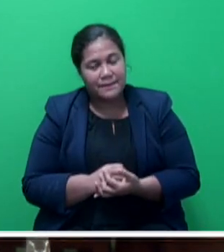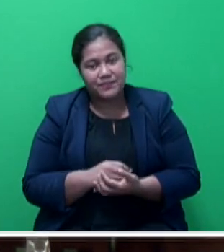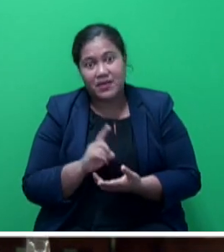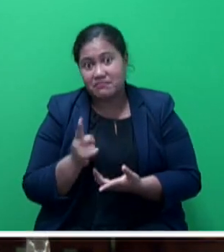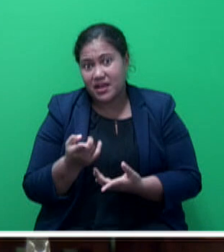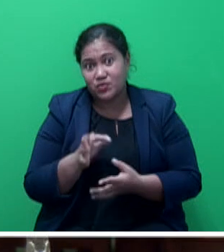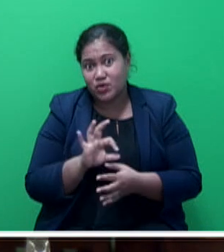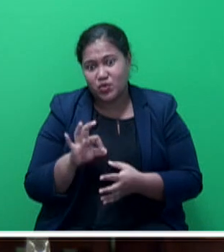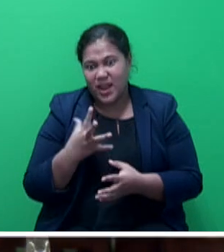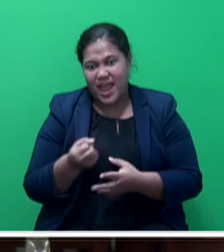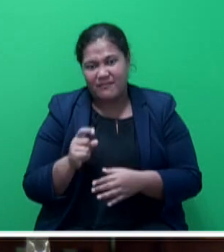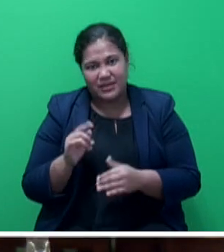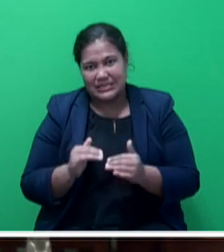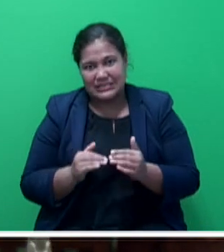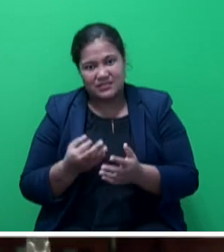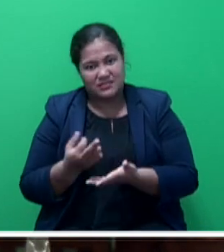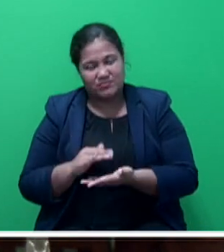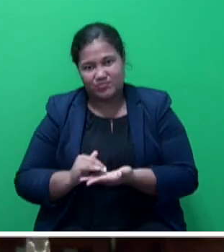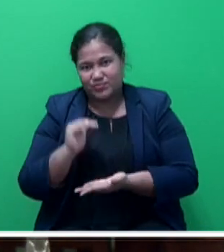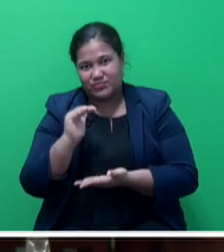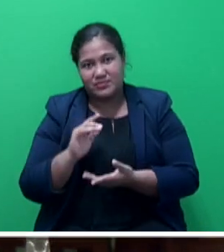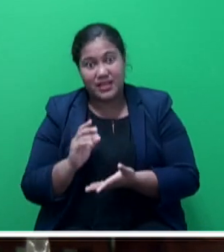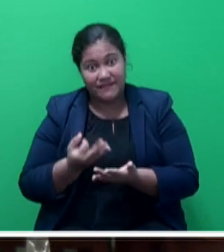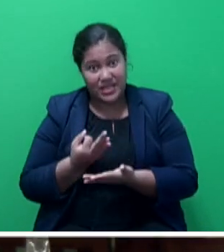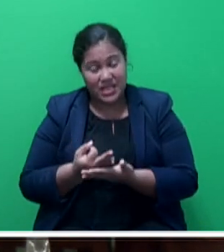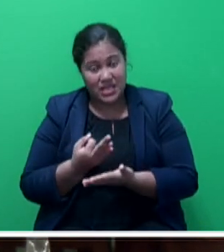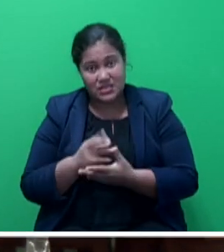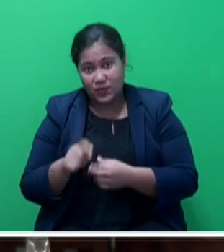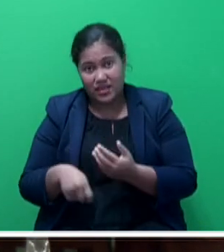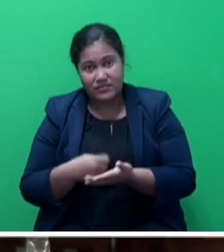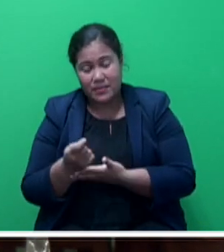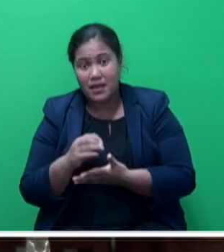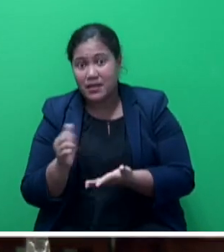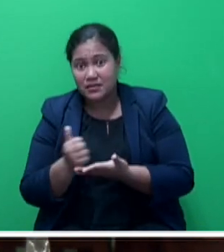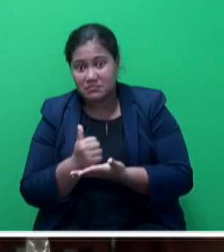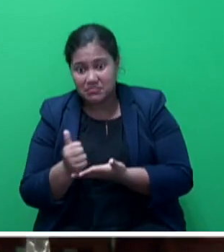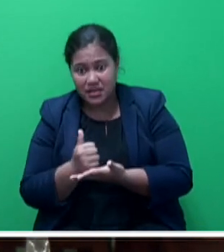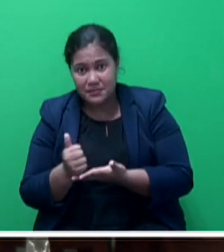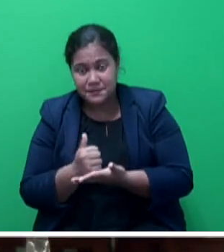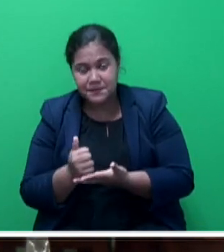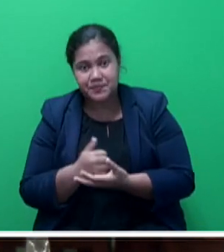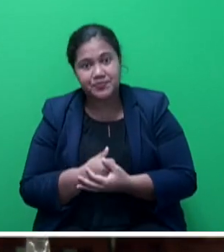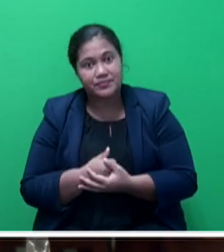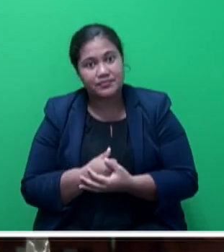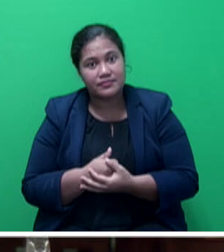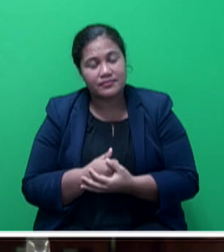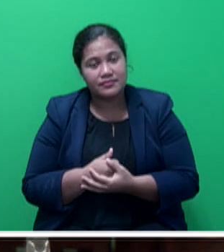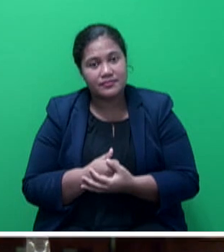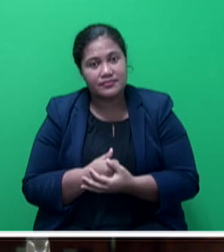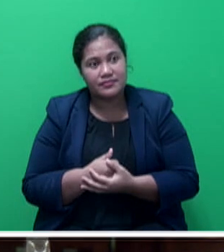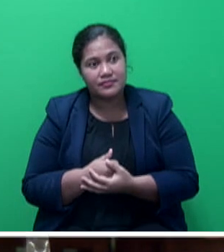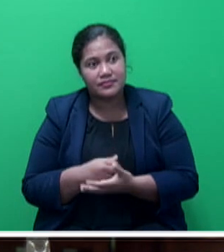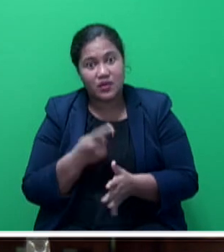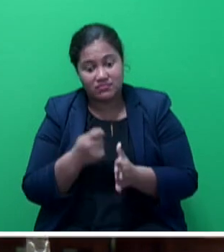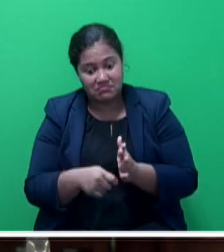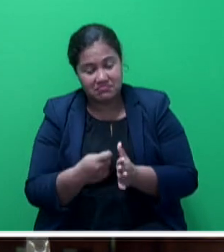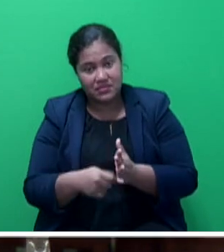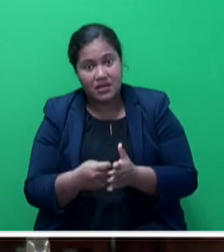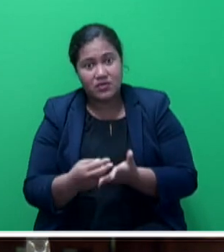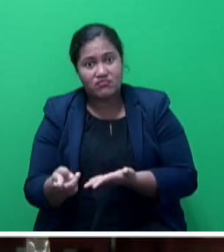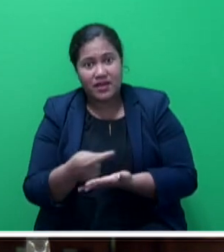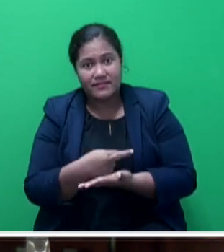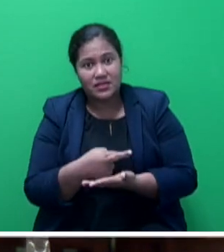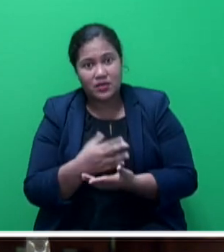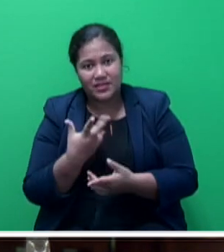much increase in fees. And the number of sources from the non-tax revenues have been from, as I mentioned earlier on this